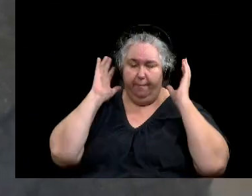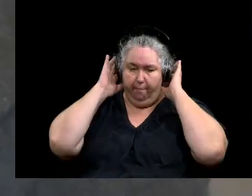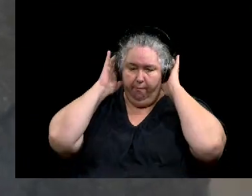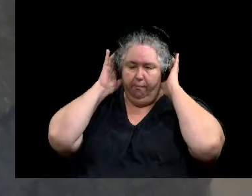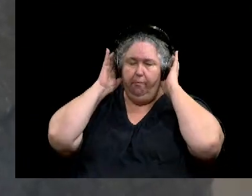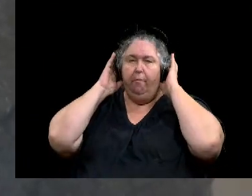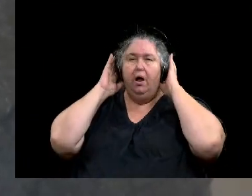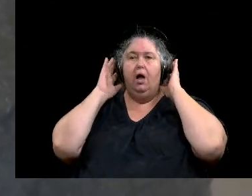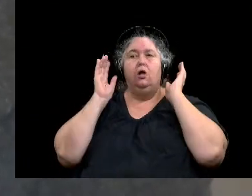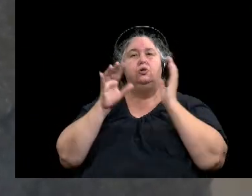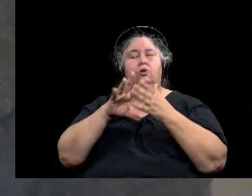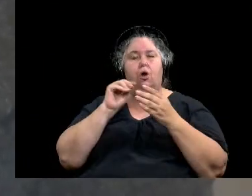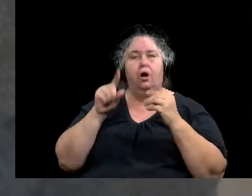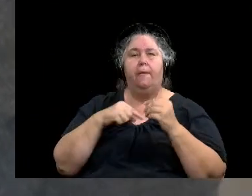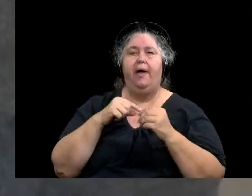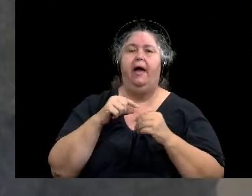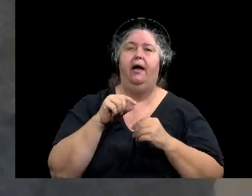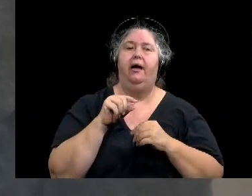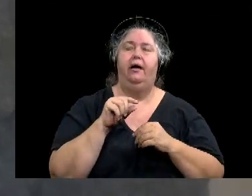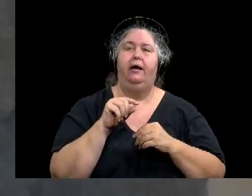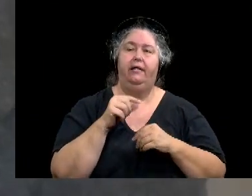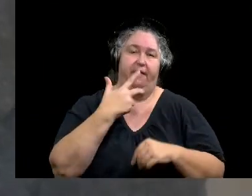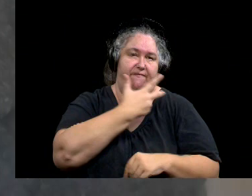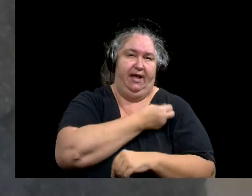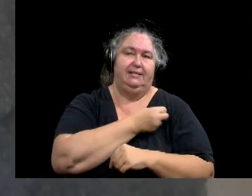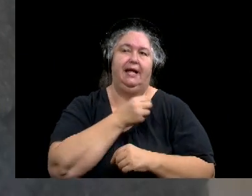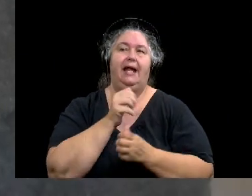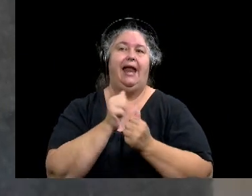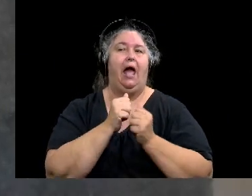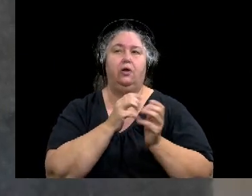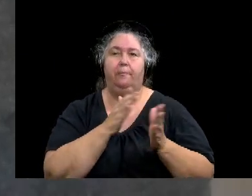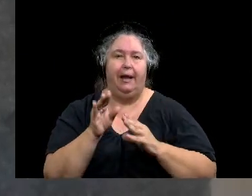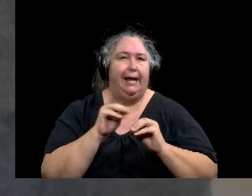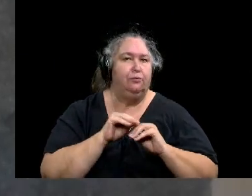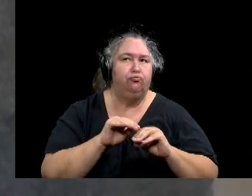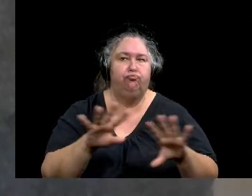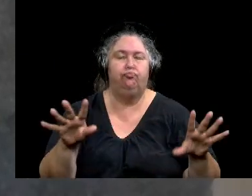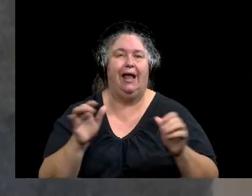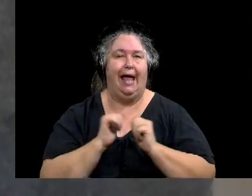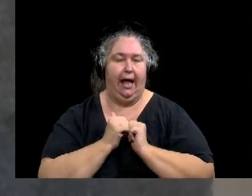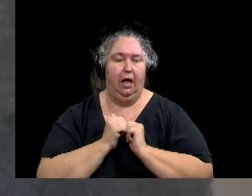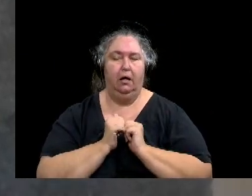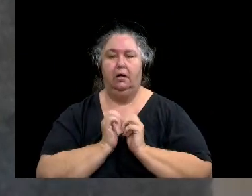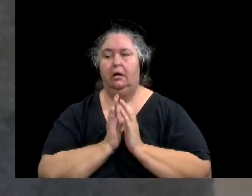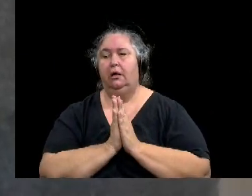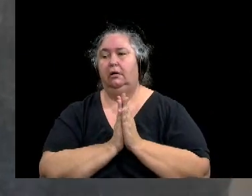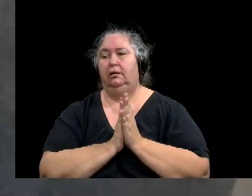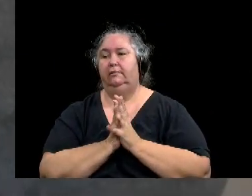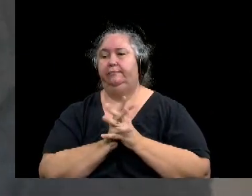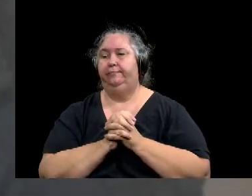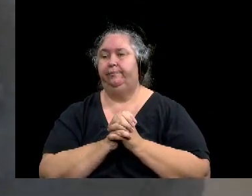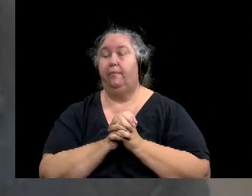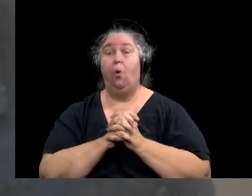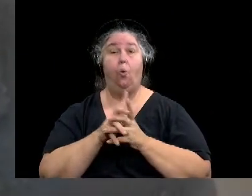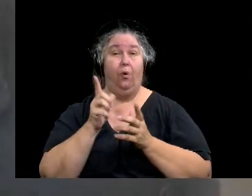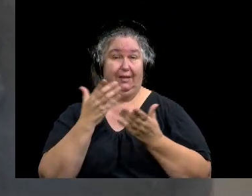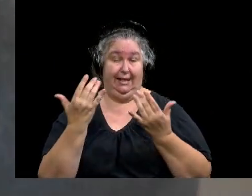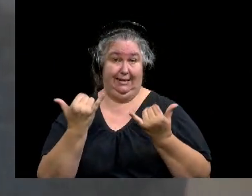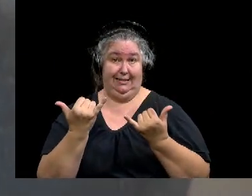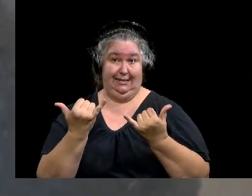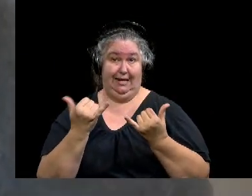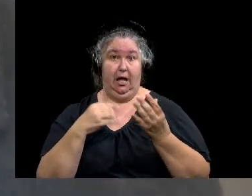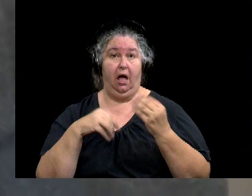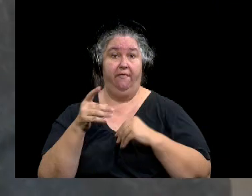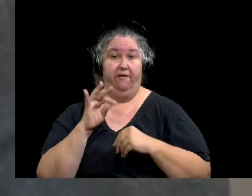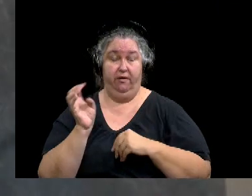about vaccines and make plans for the distribution of these vaccines. One thing that is occurring now is the Office of